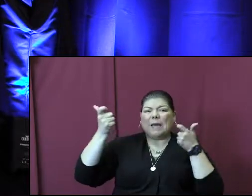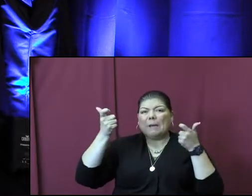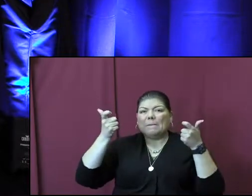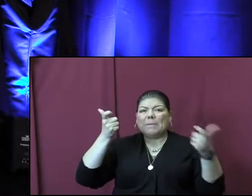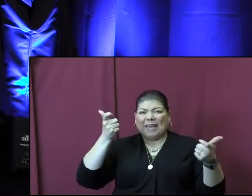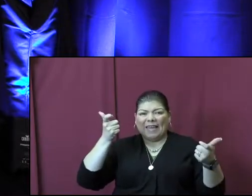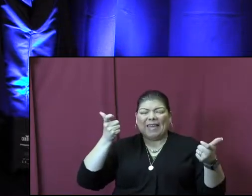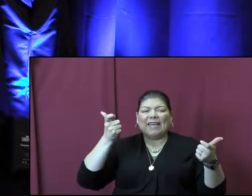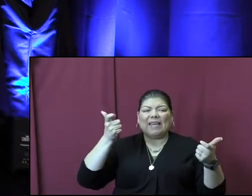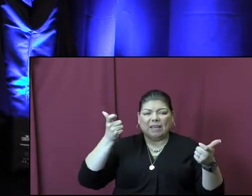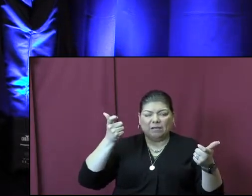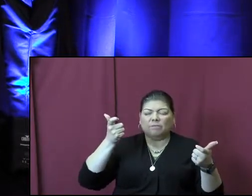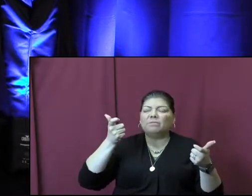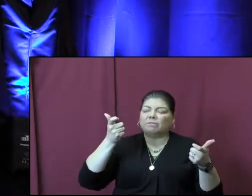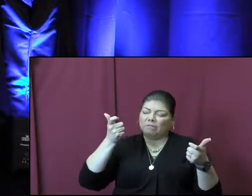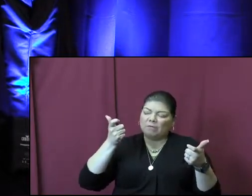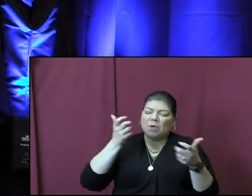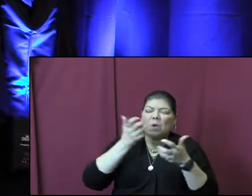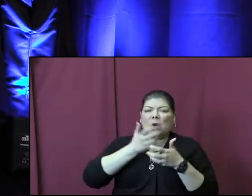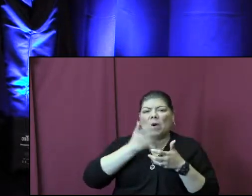to be big.